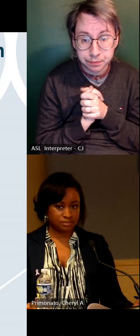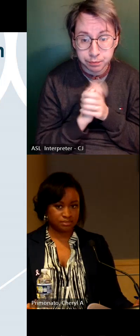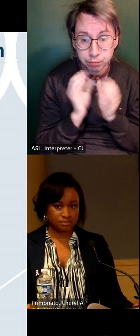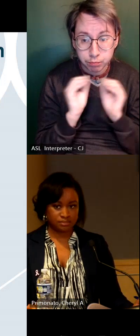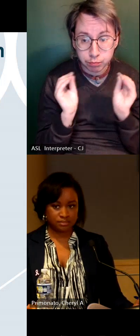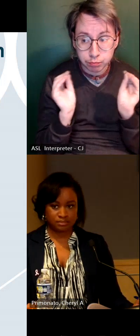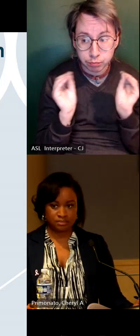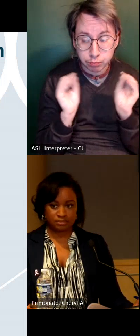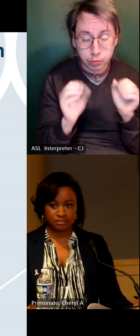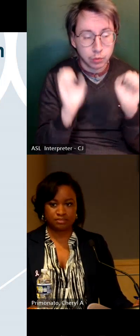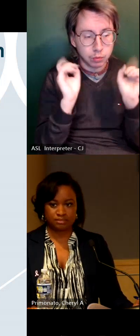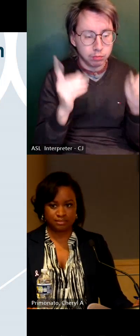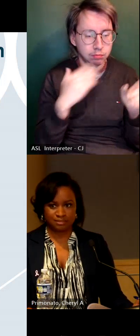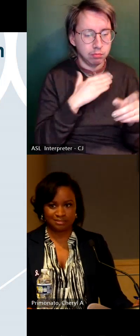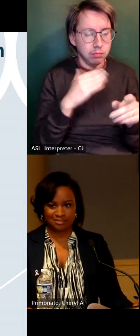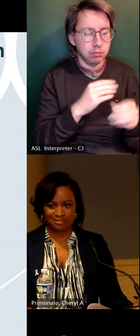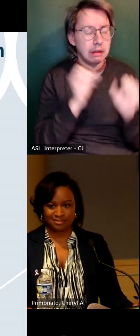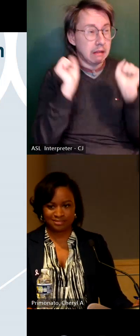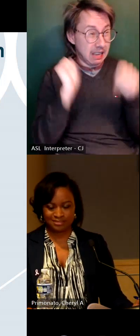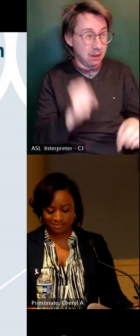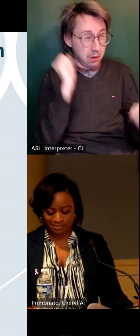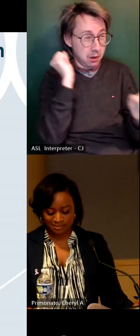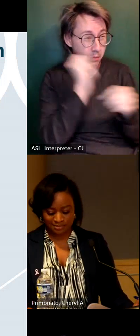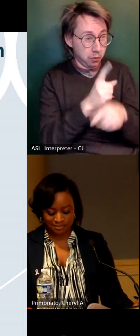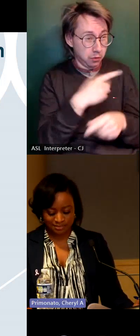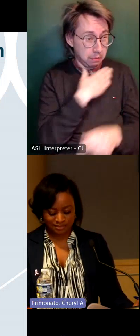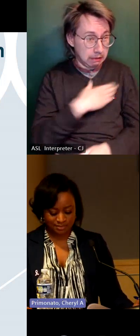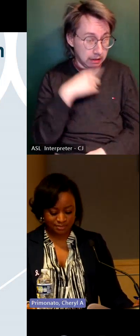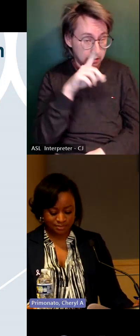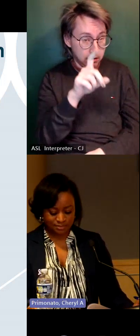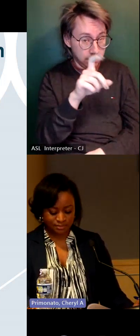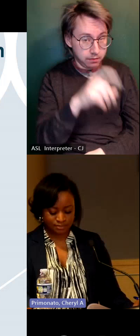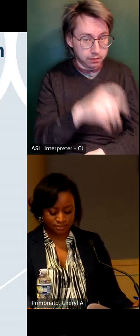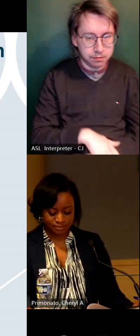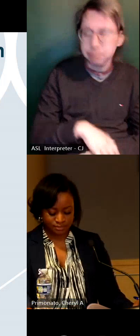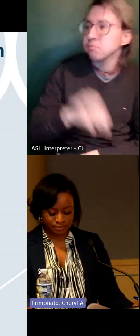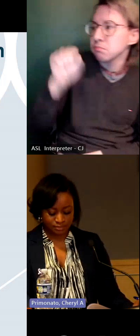Hearing none, may I have a motion to approve? So moved.